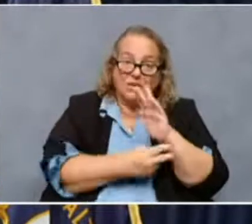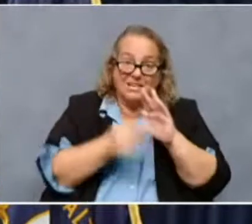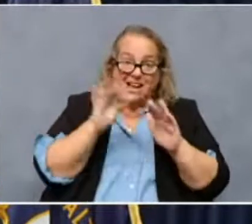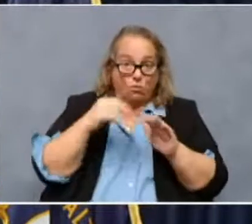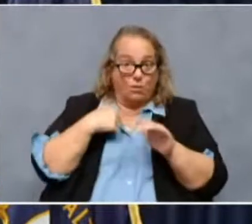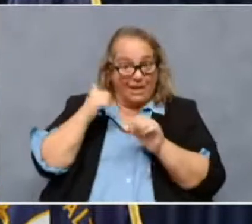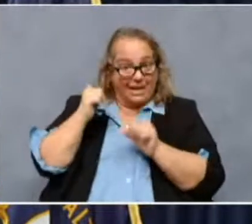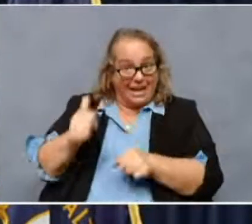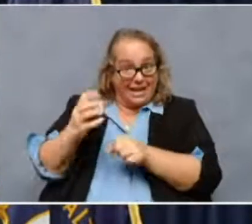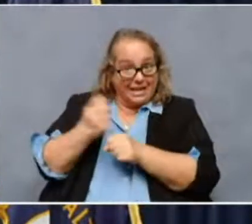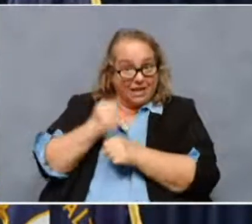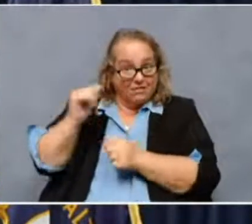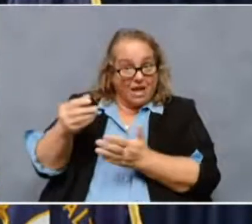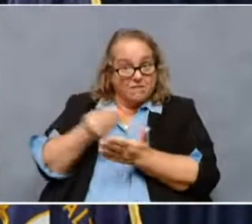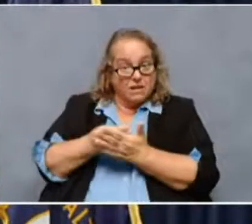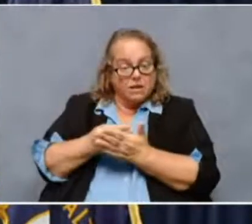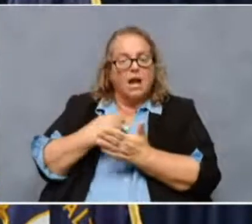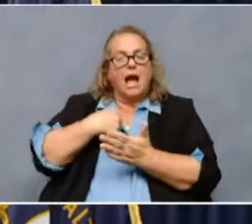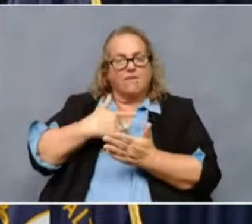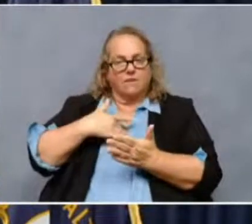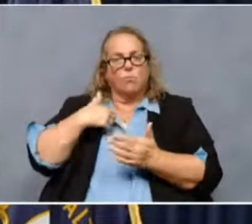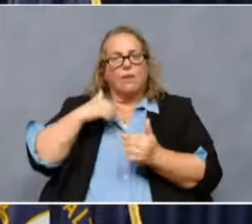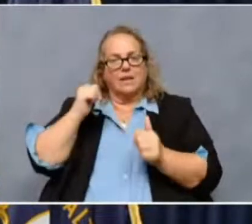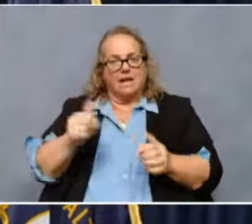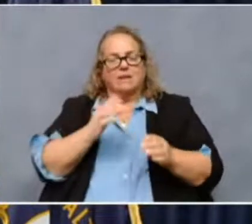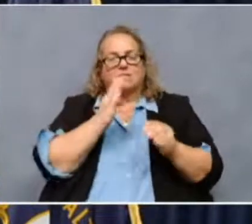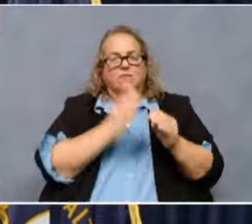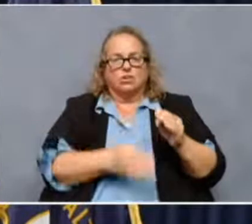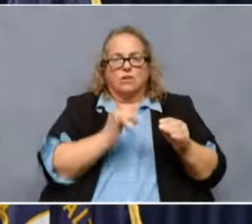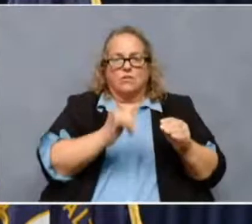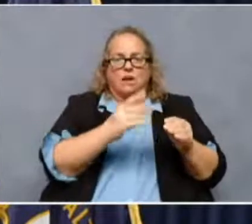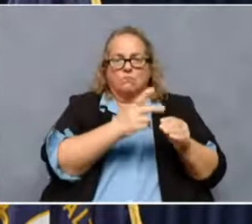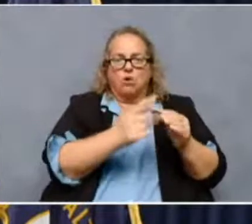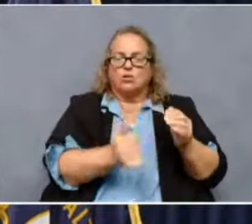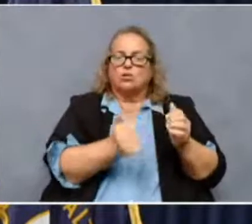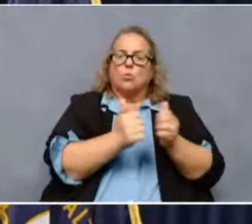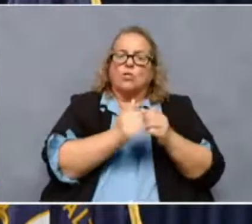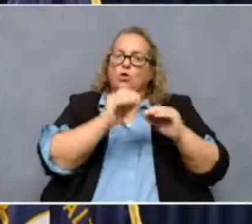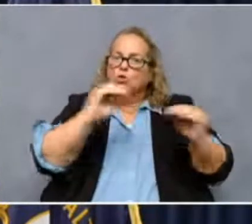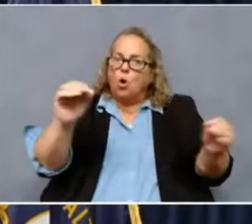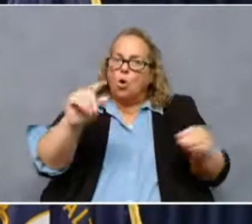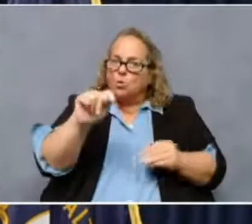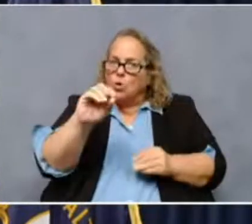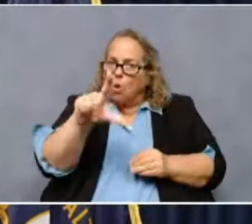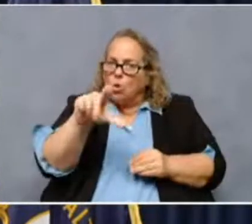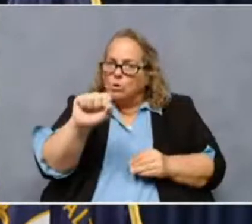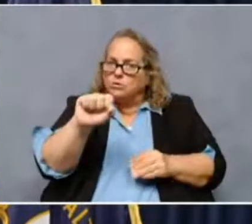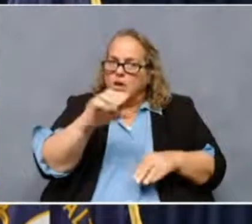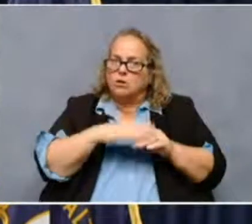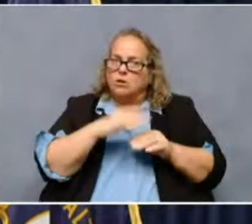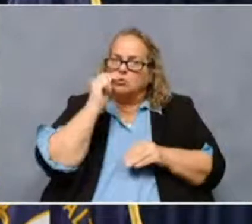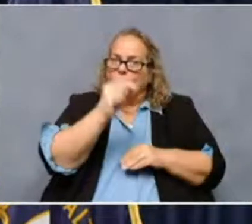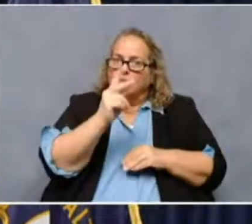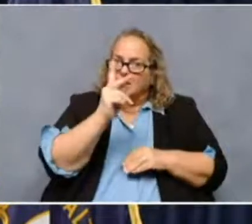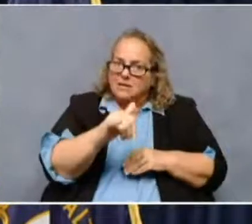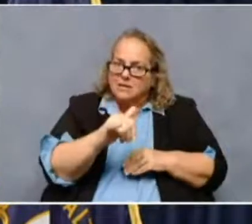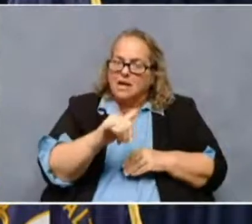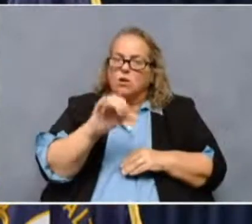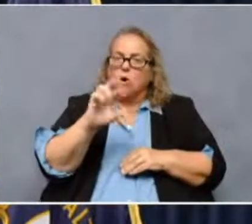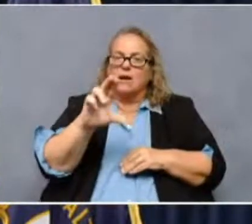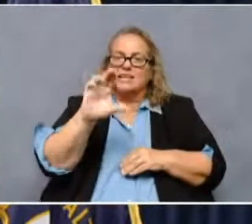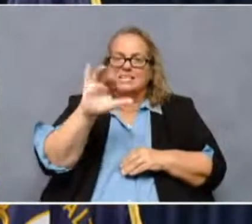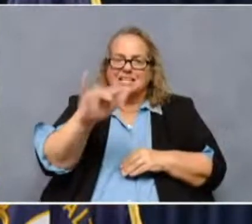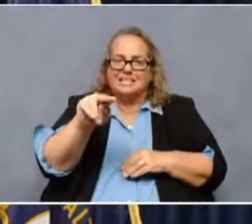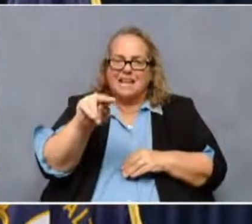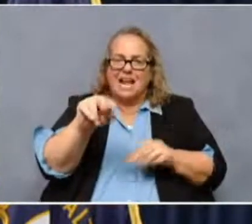I believe we could do that project without any tolls on the Northern Kentucky or Cincinnati community. In